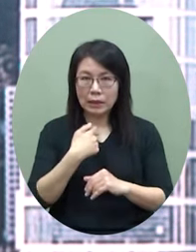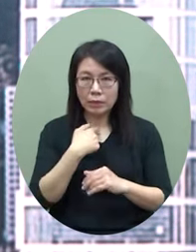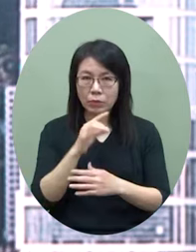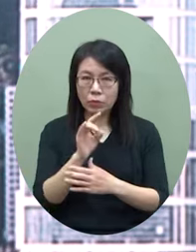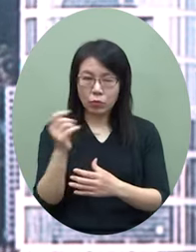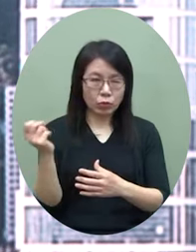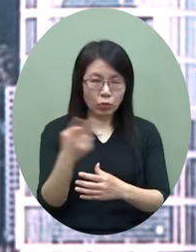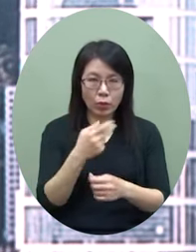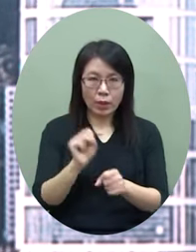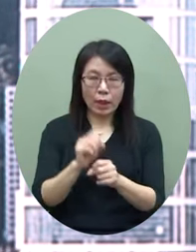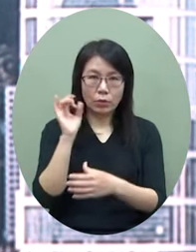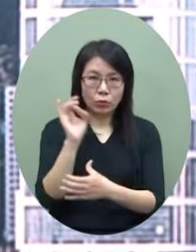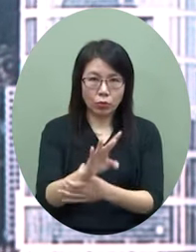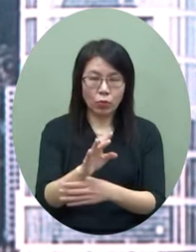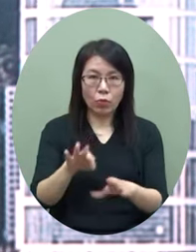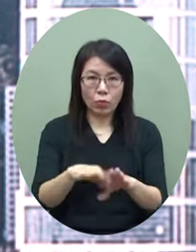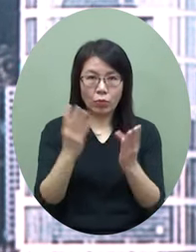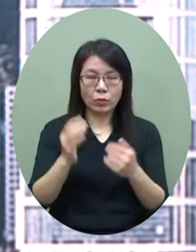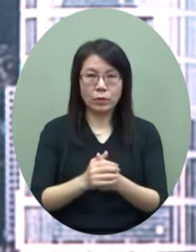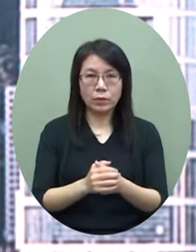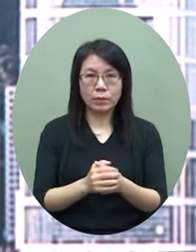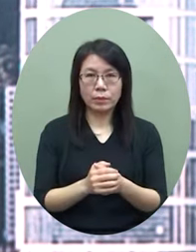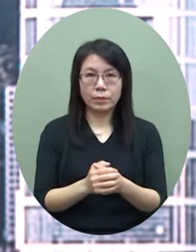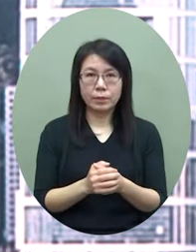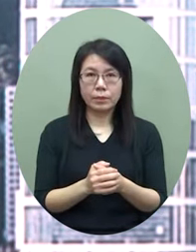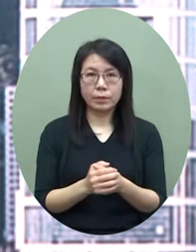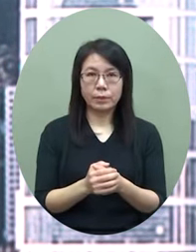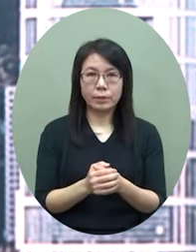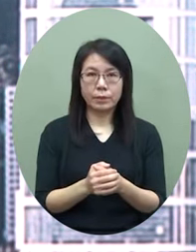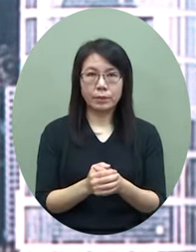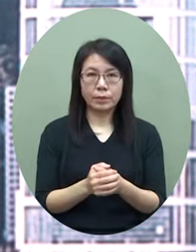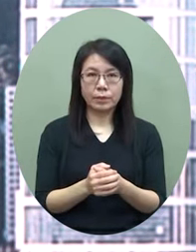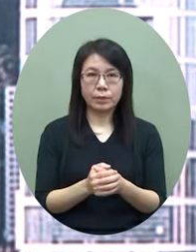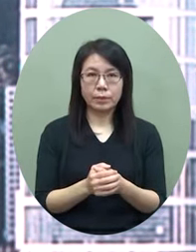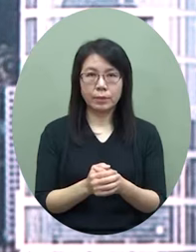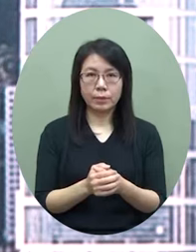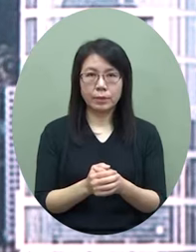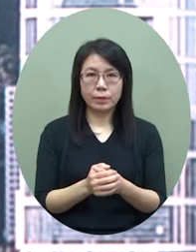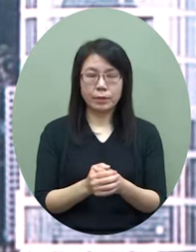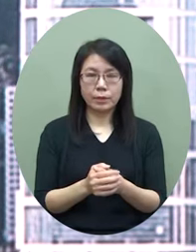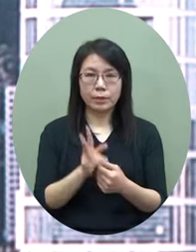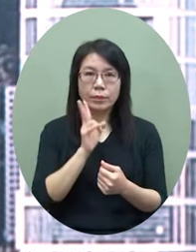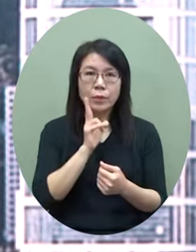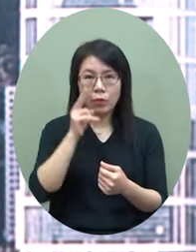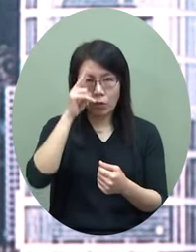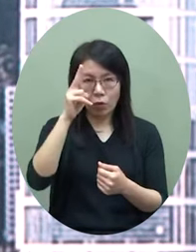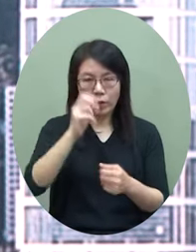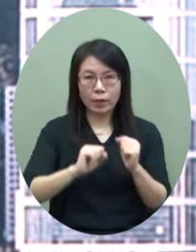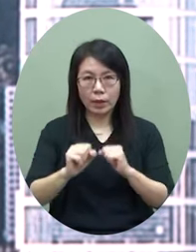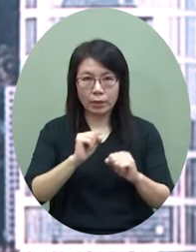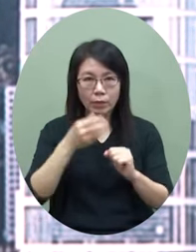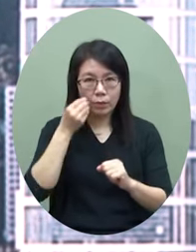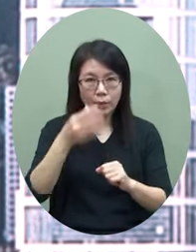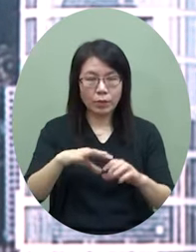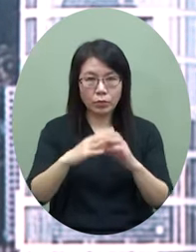still felt that if it was just an operation of two daysand with the necessary support and supplies given by